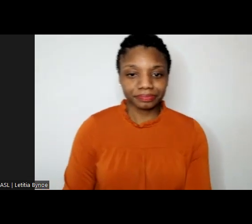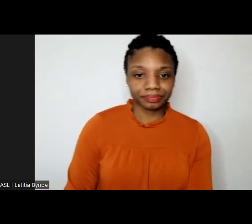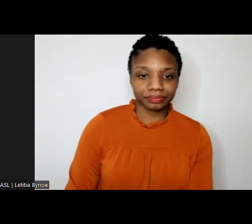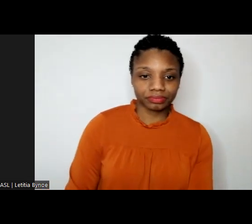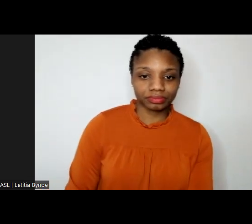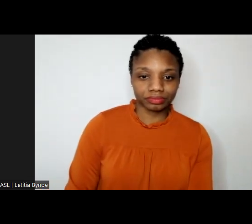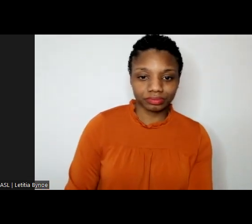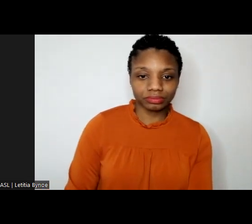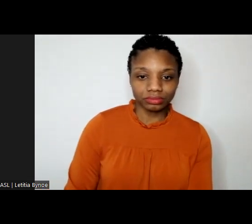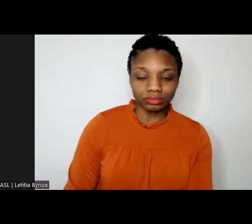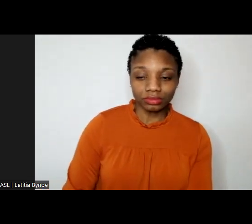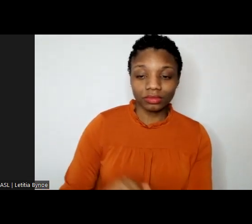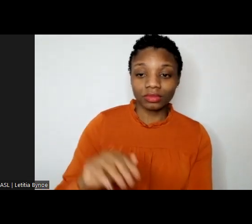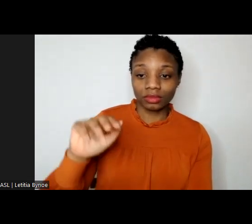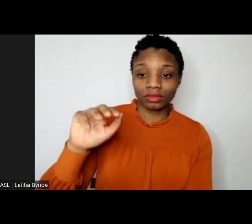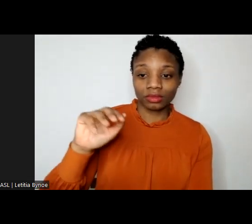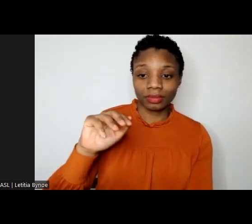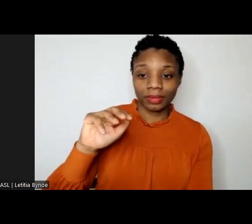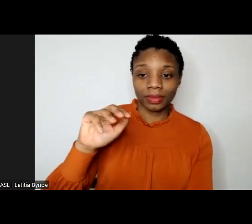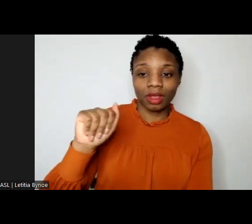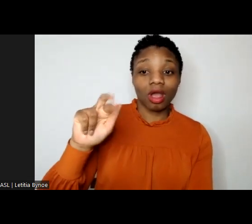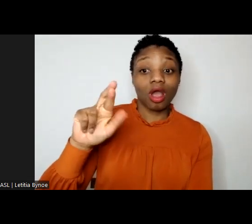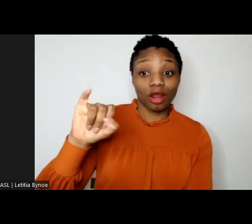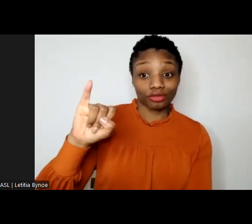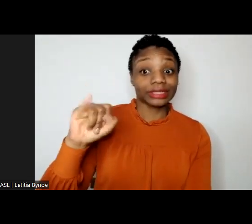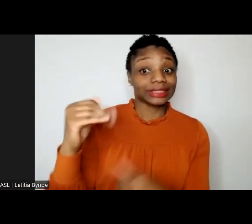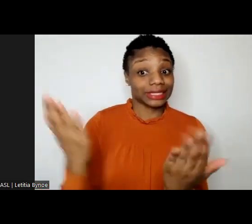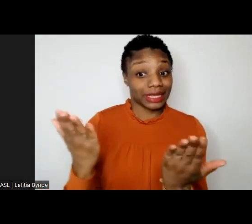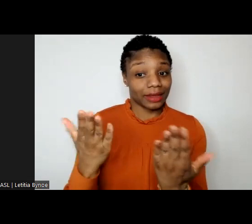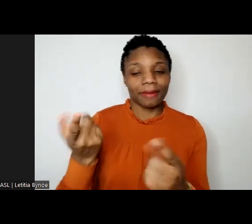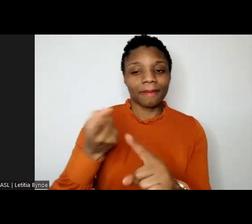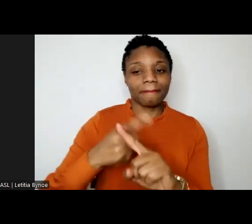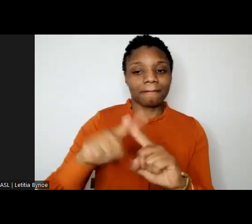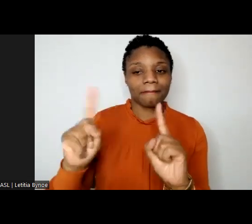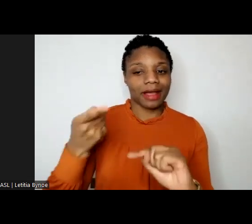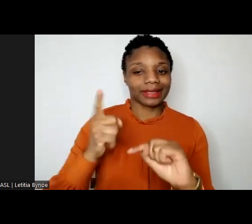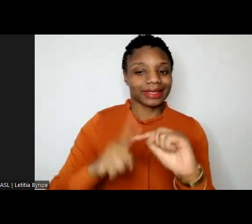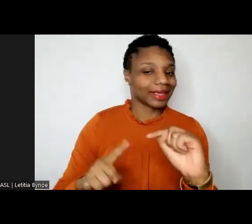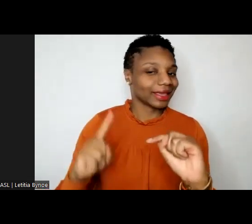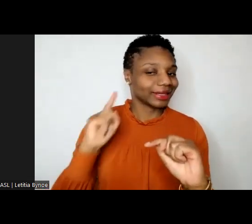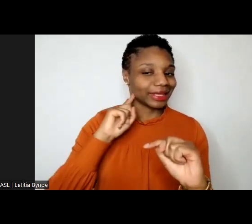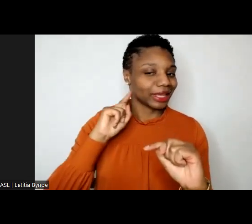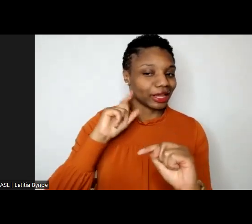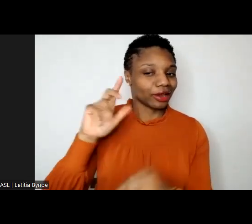He is here, but we can't hear him. I'm looking at him on Zoom.